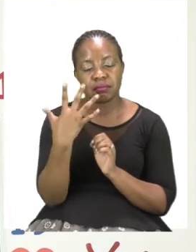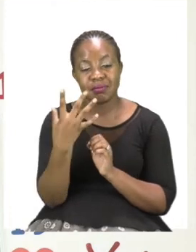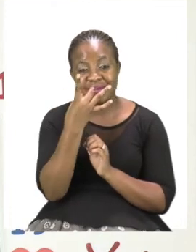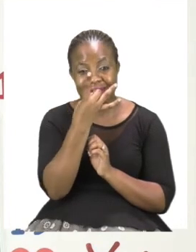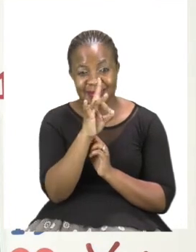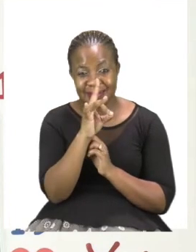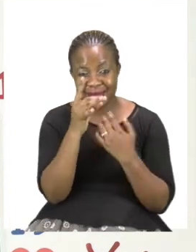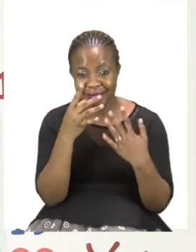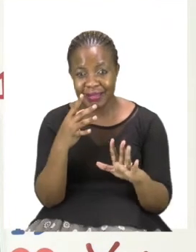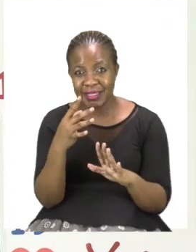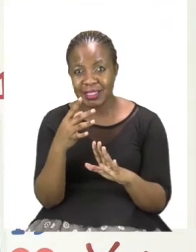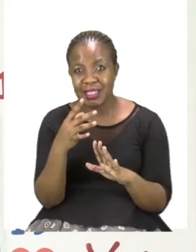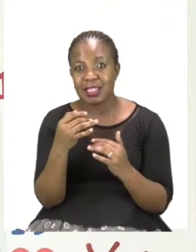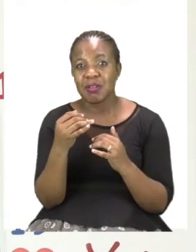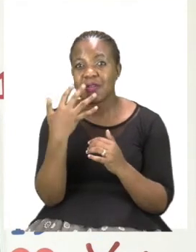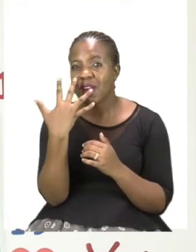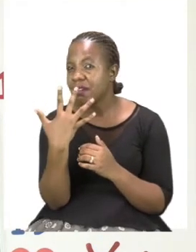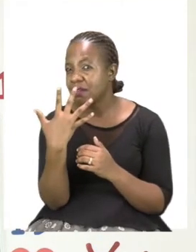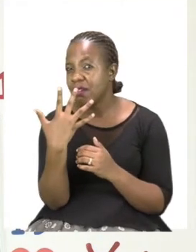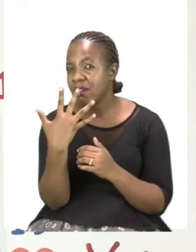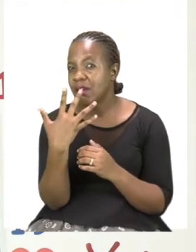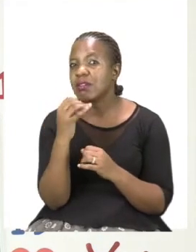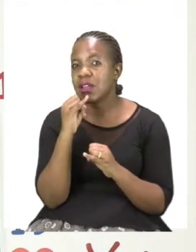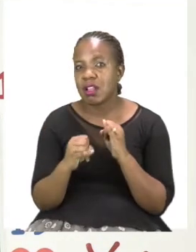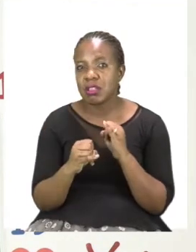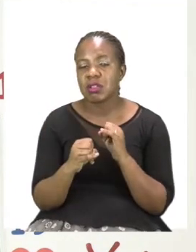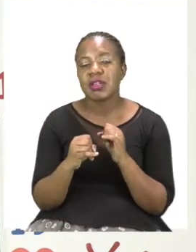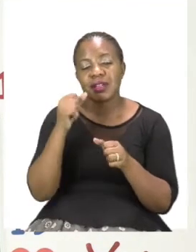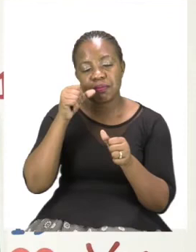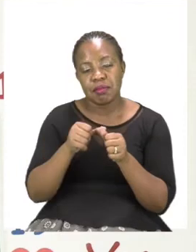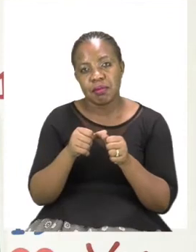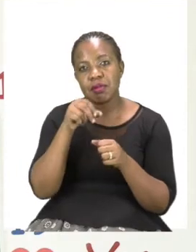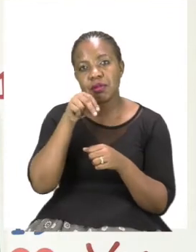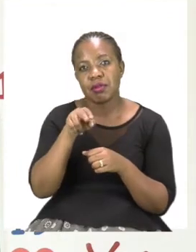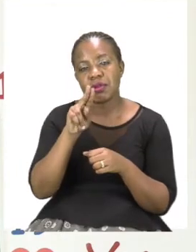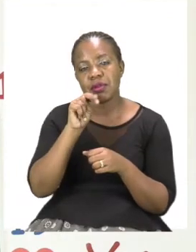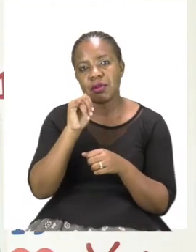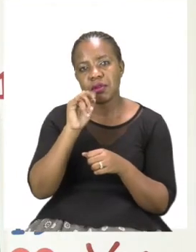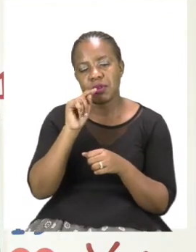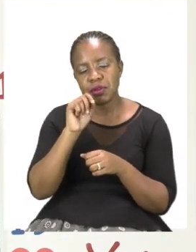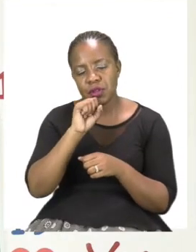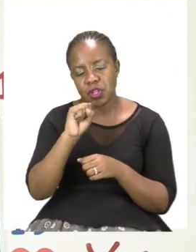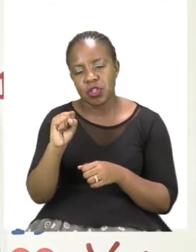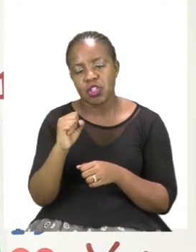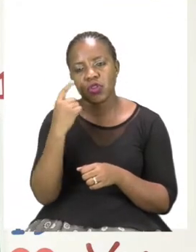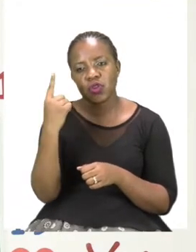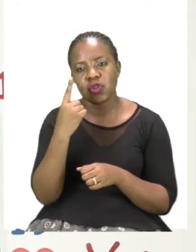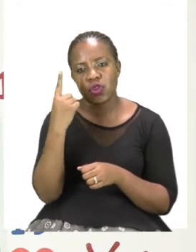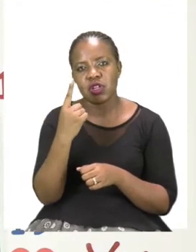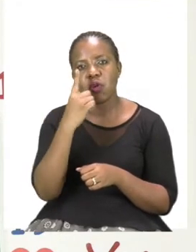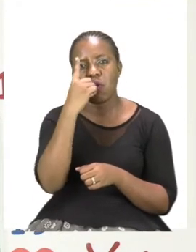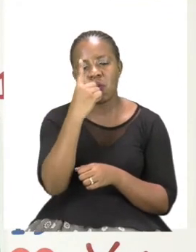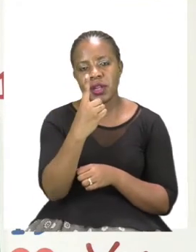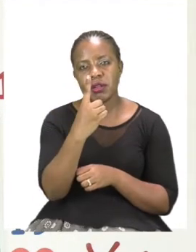remember, only has one number, no zeros. So our 5 is going to go here